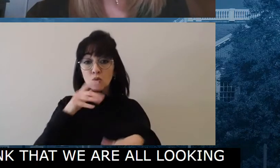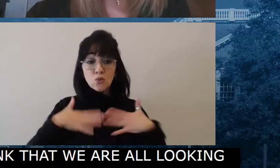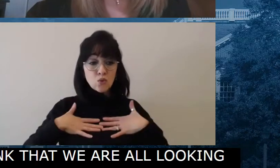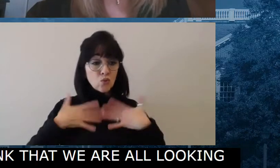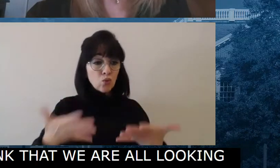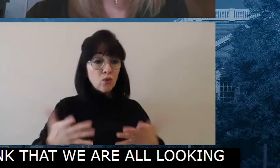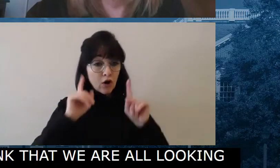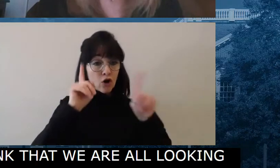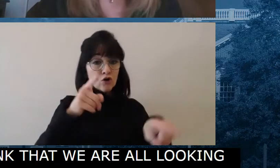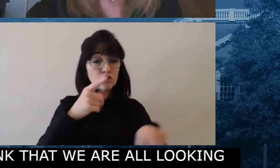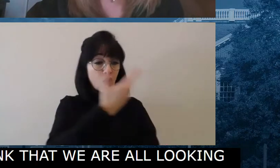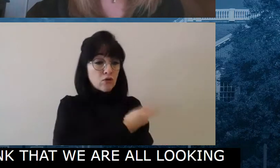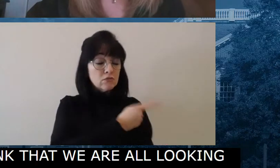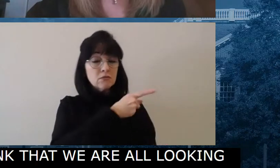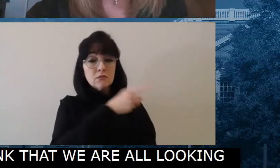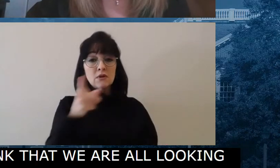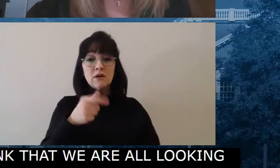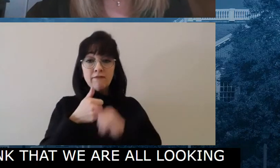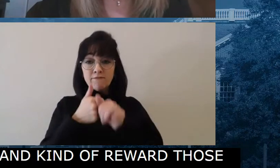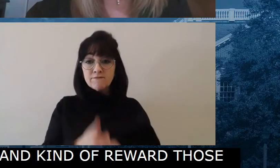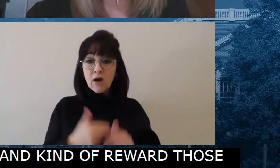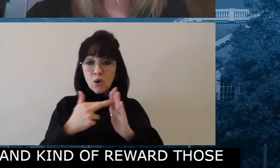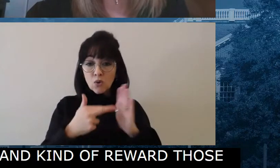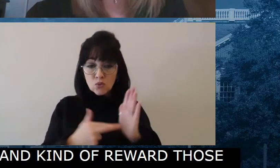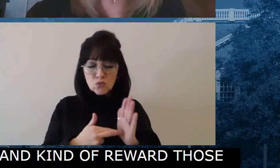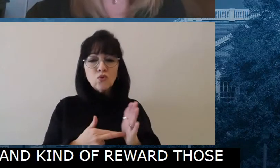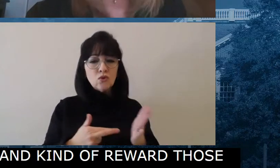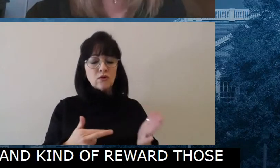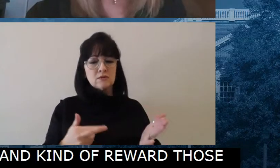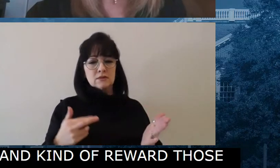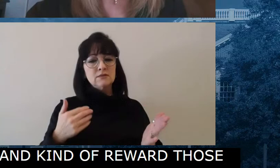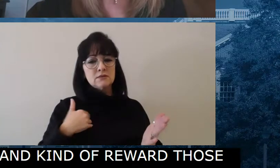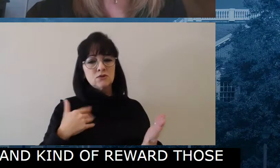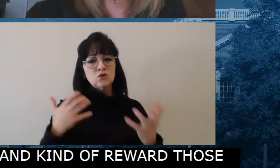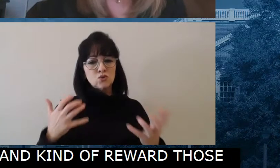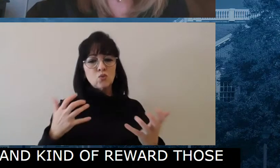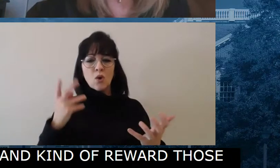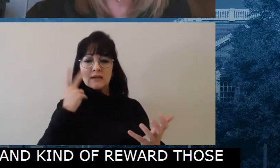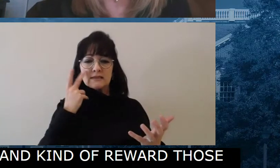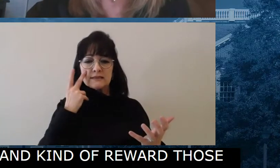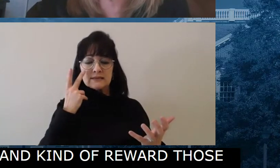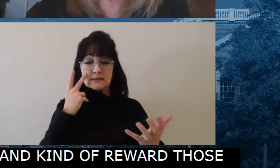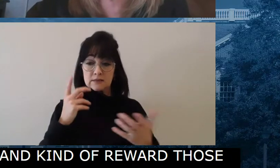kind of giving them permission to let their guard down a little. We're just not there right now.